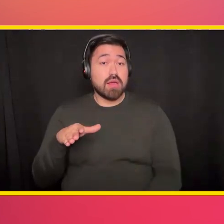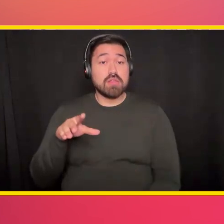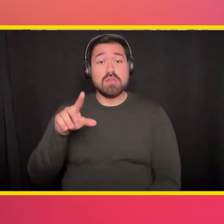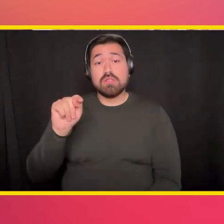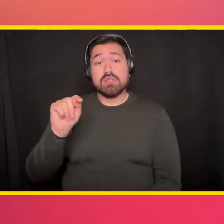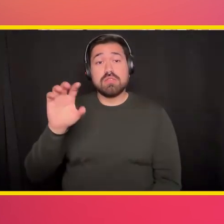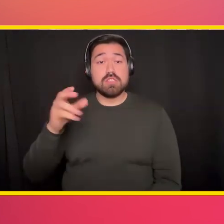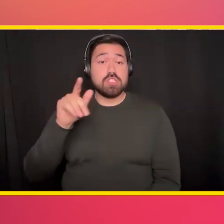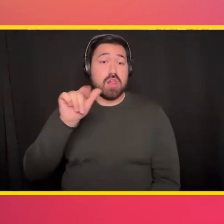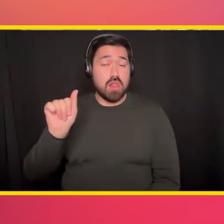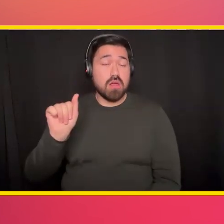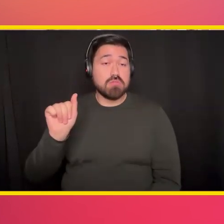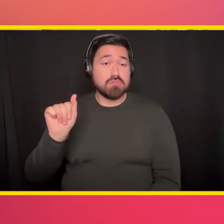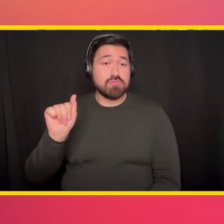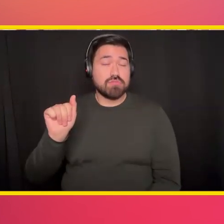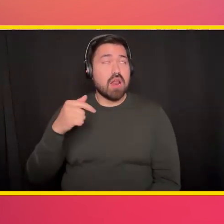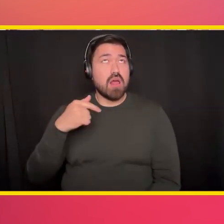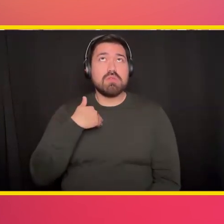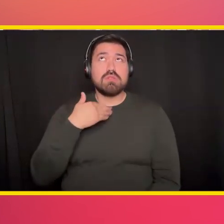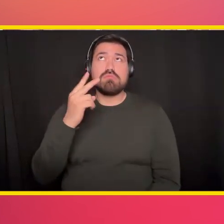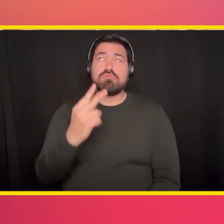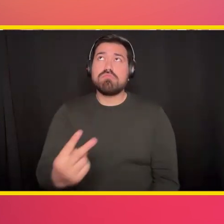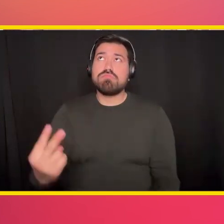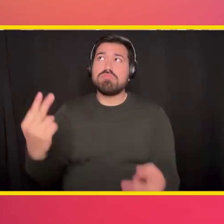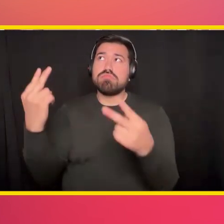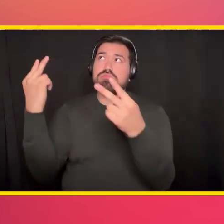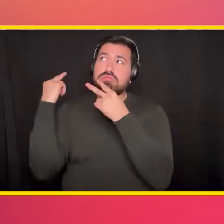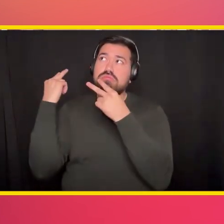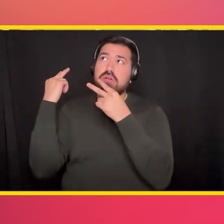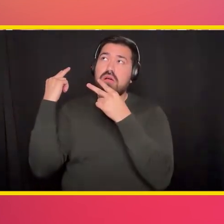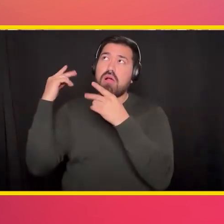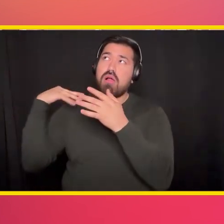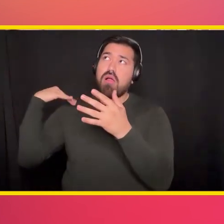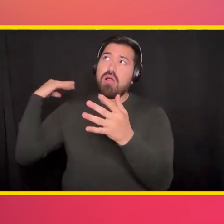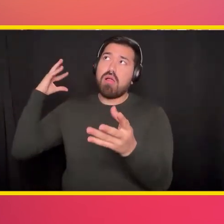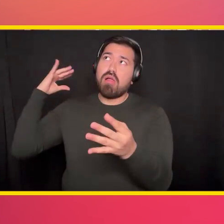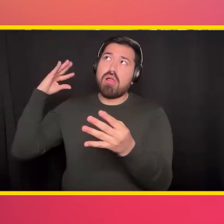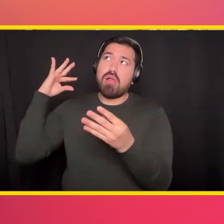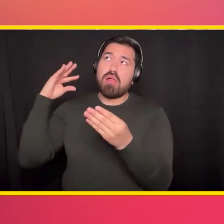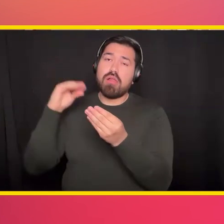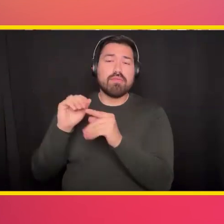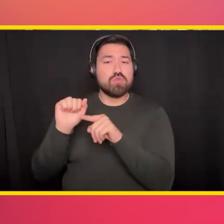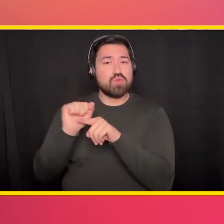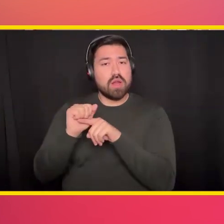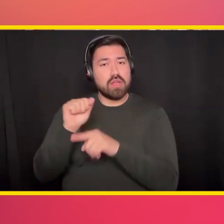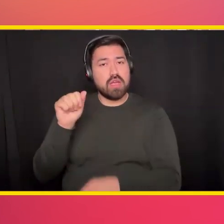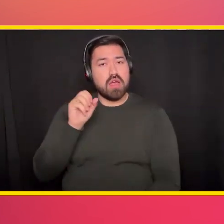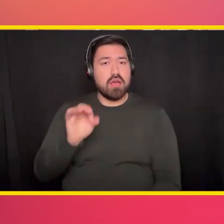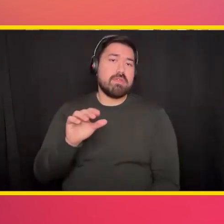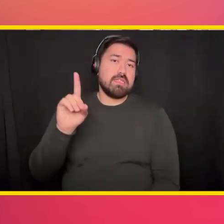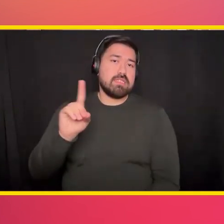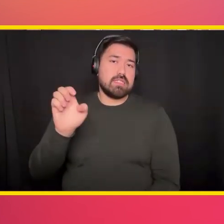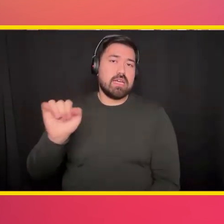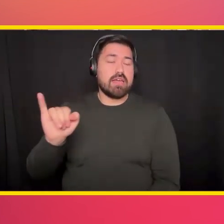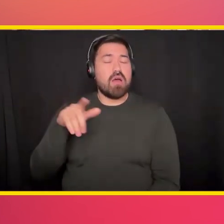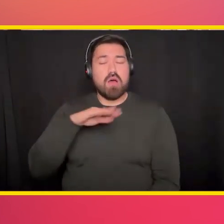thankful for the years of DEI training that I have either